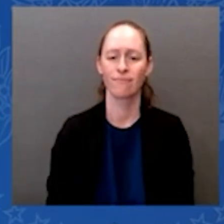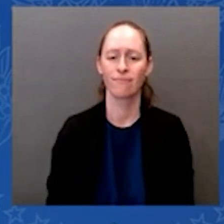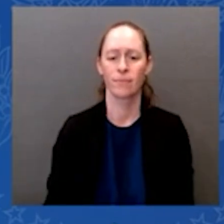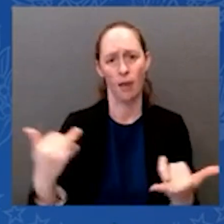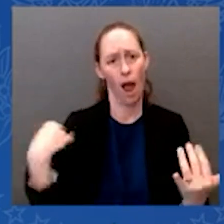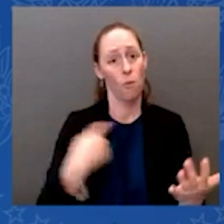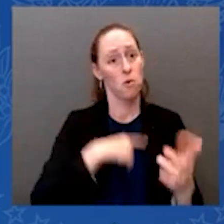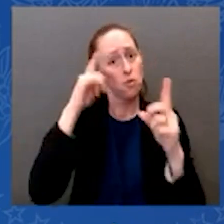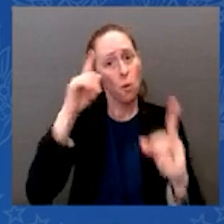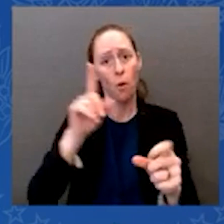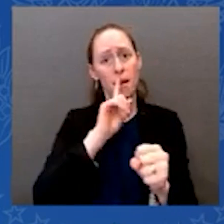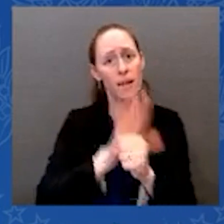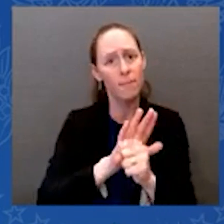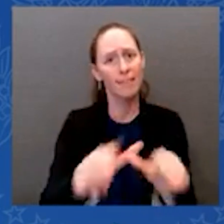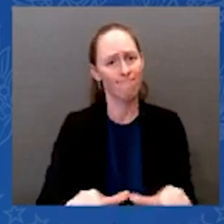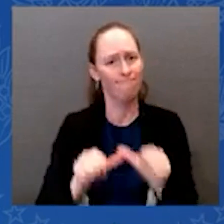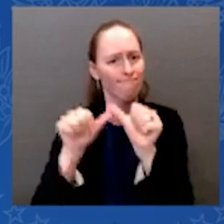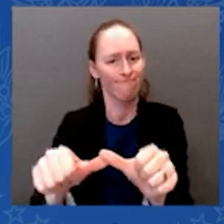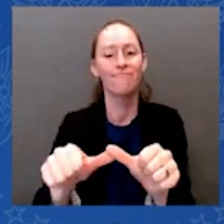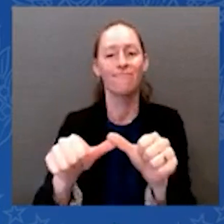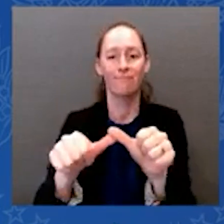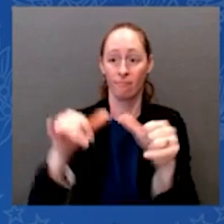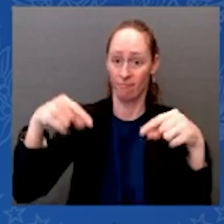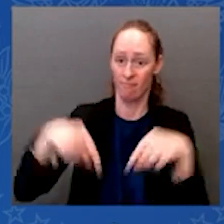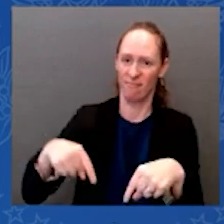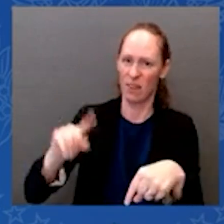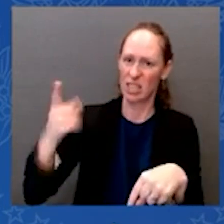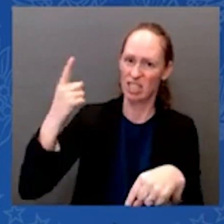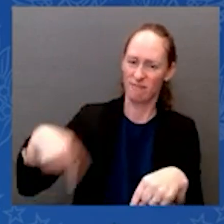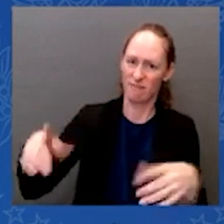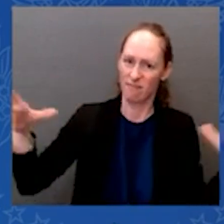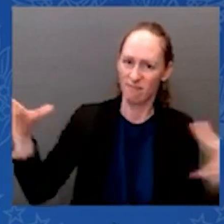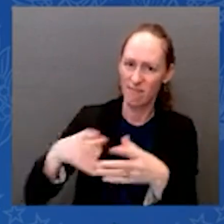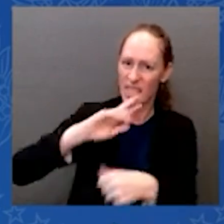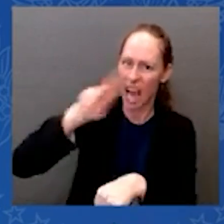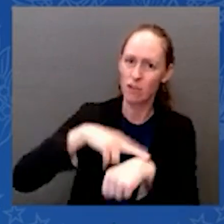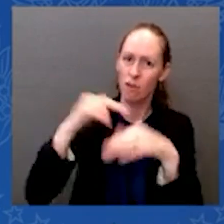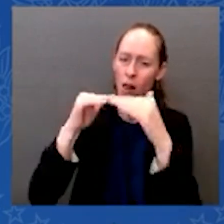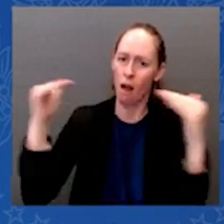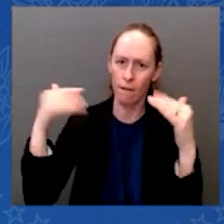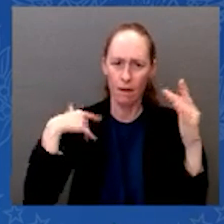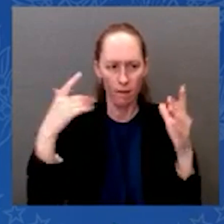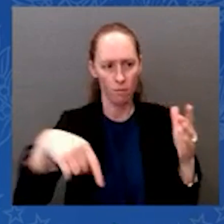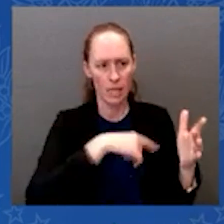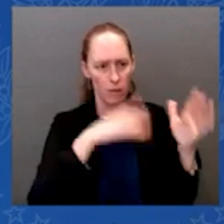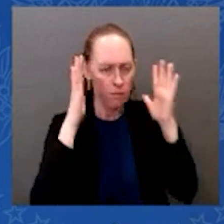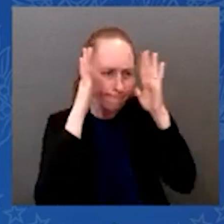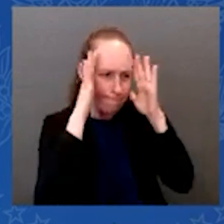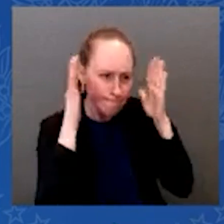U.S. strategy for Pacific Islands, which is a key component to our broader Indo-Pacific